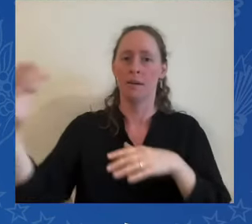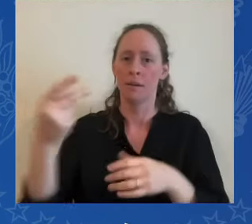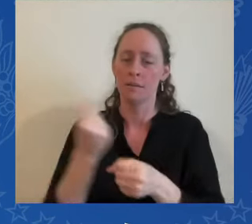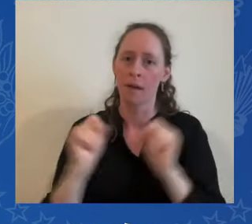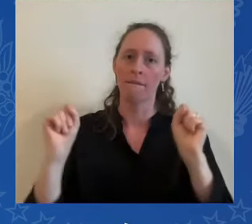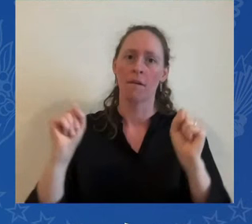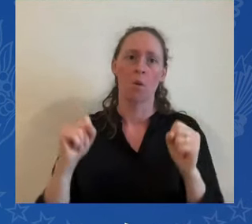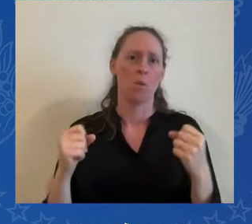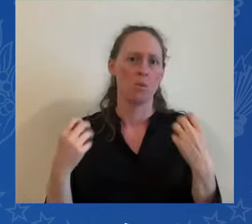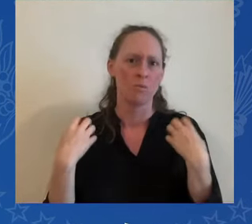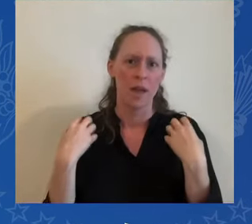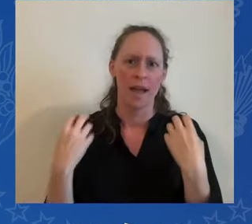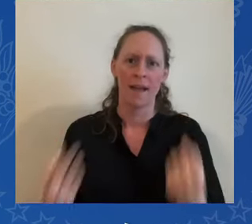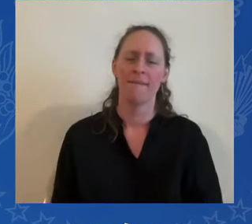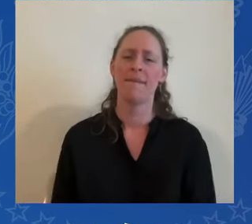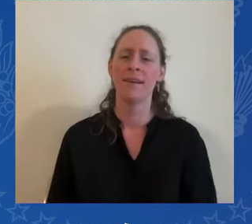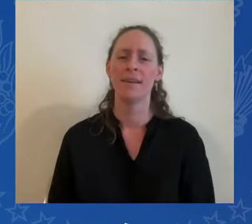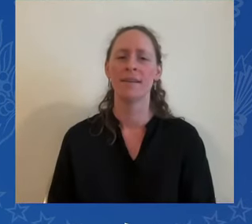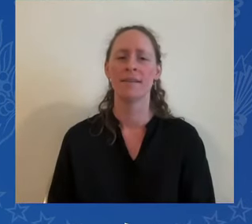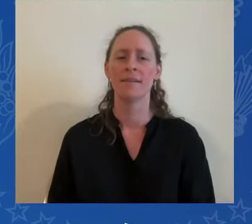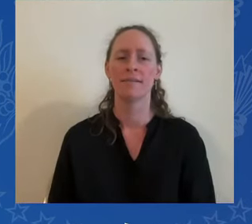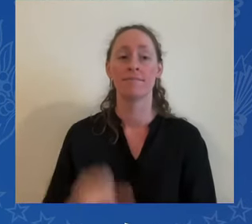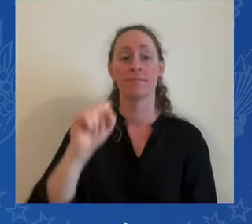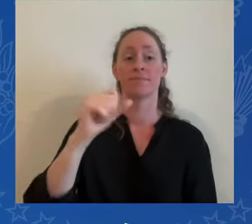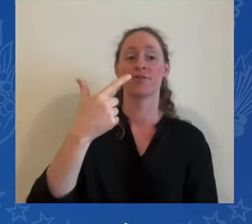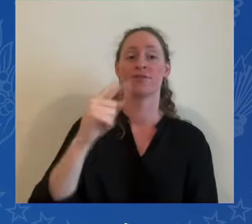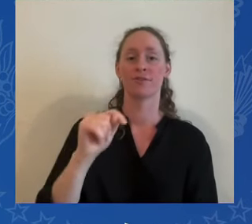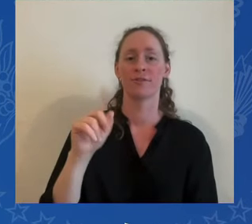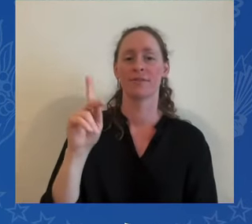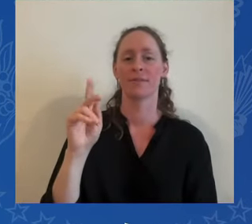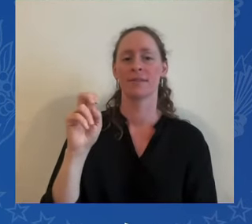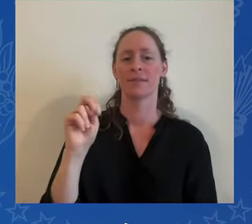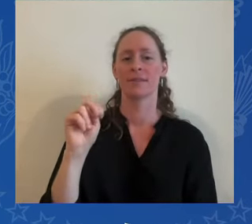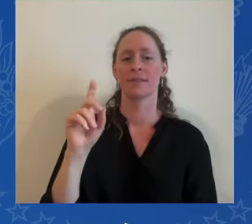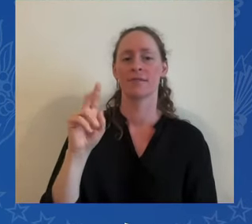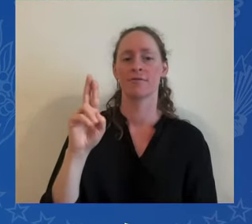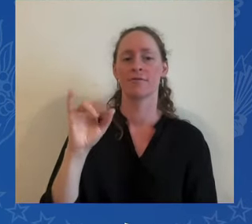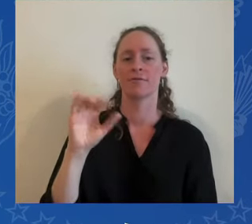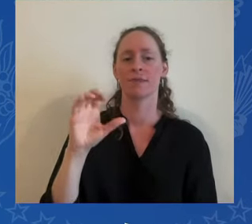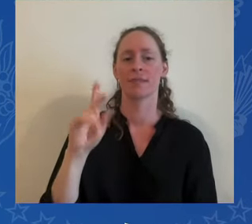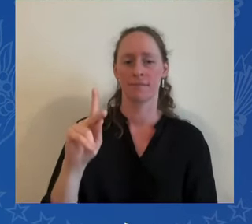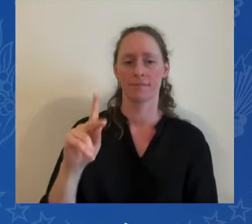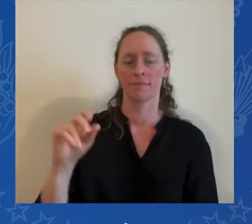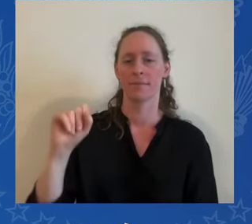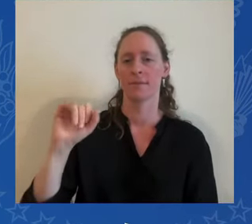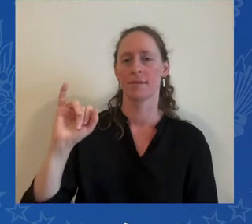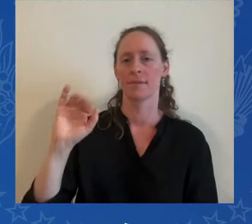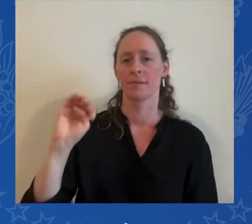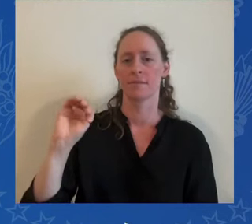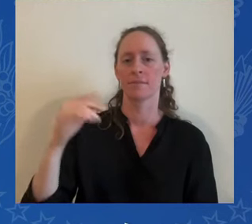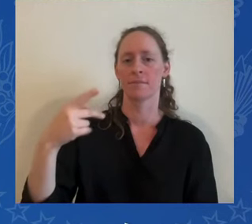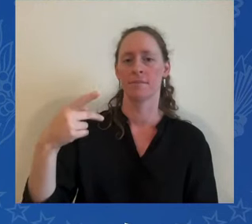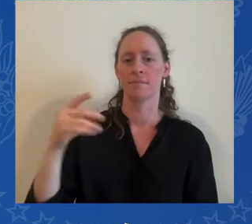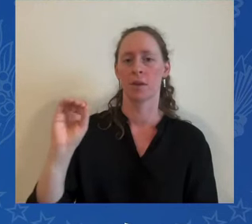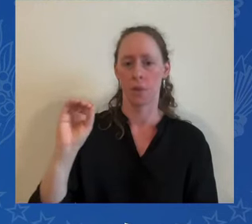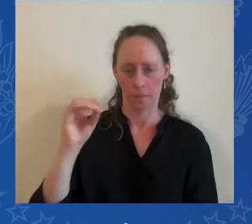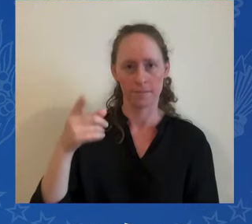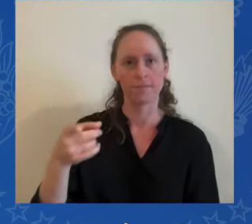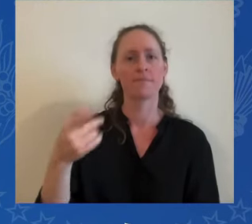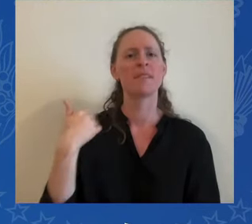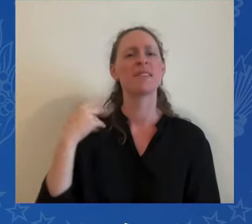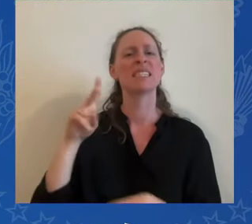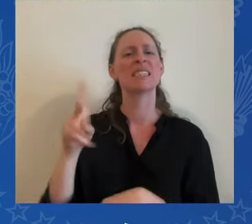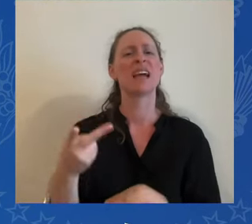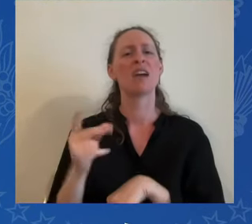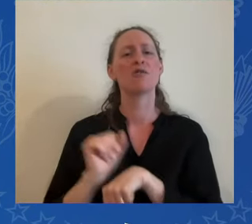Kendrick Simpo, working an extra job on Saturday morning as a security guard in a mall in Houston. Report came in that a man wearing